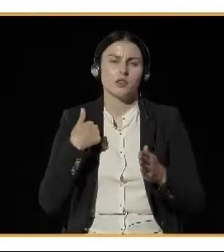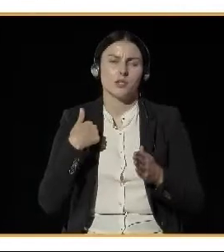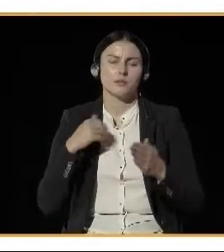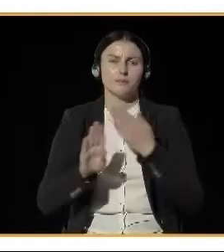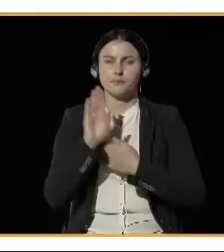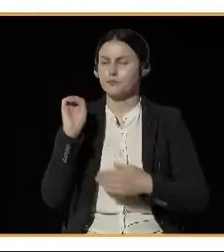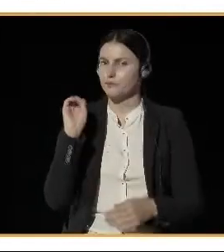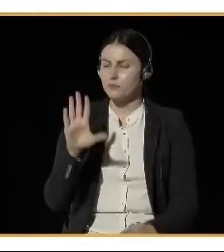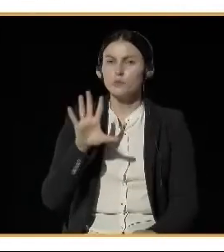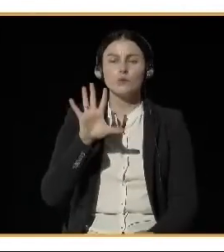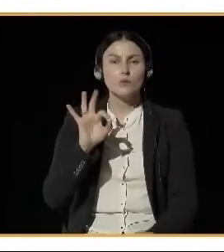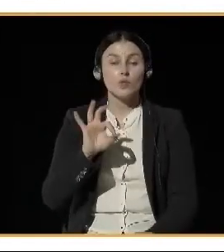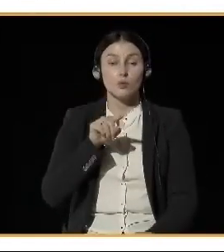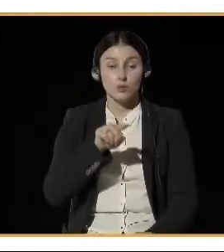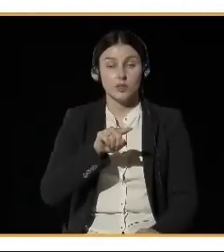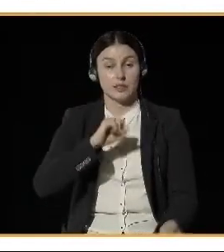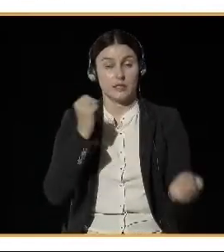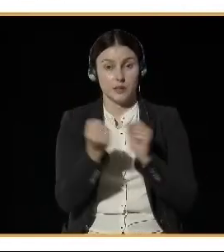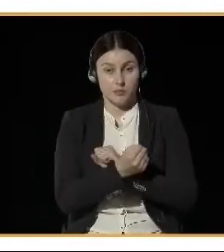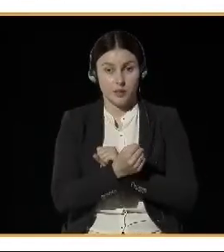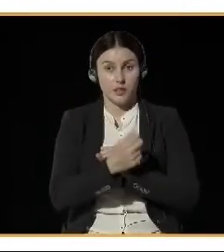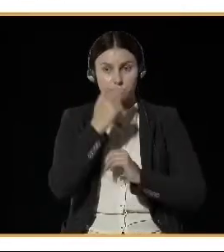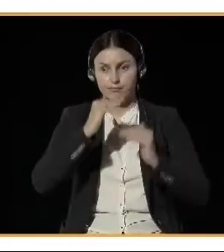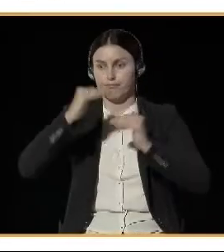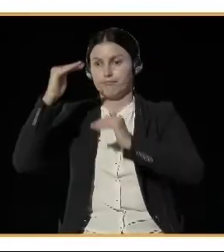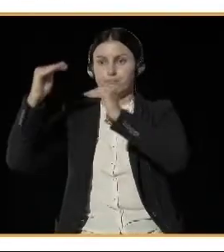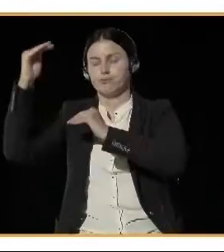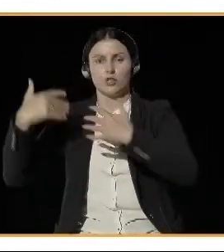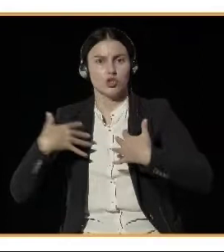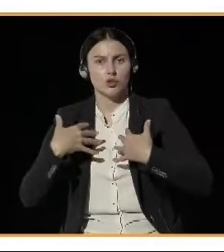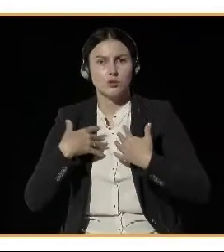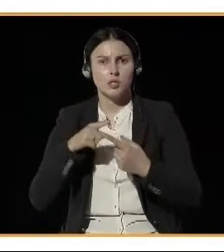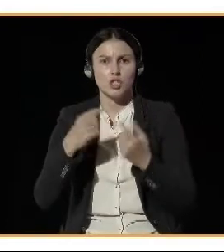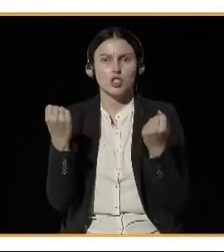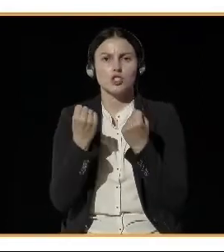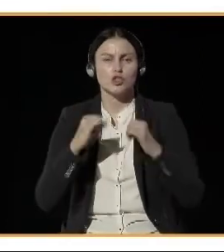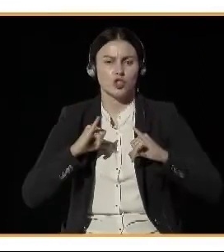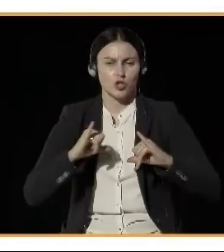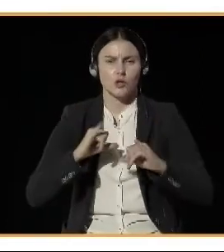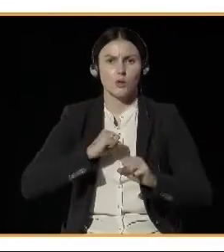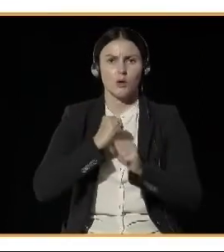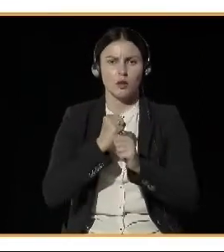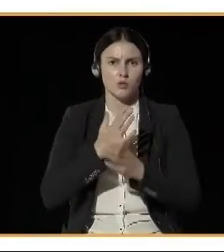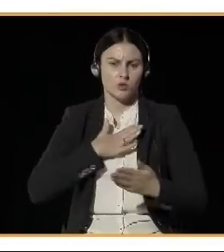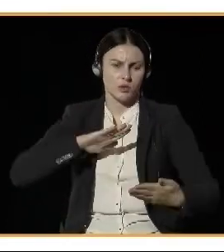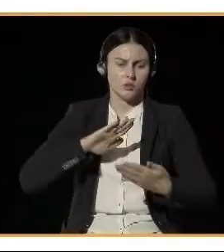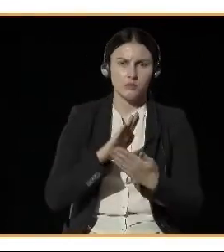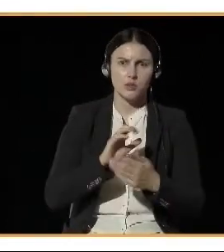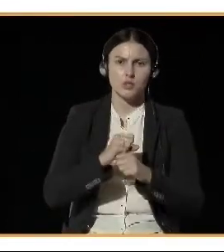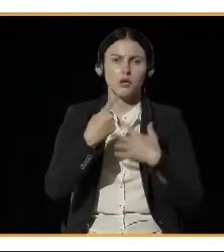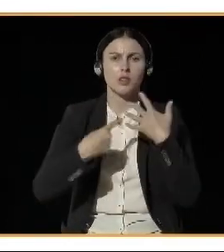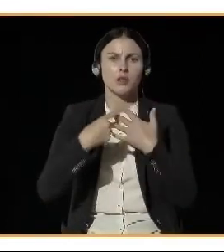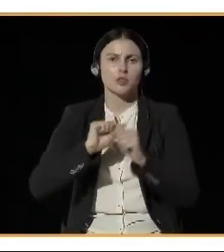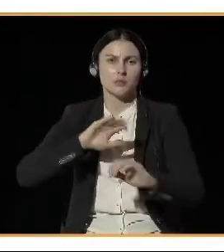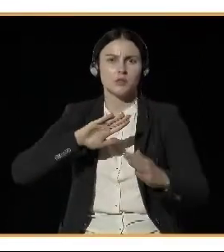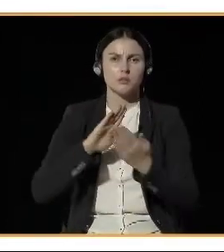demographic change, labor force is shrinking and aging. So first of all, the